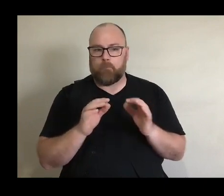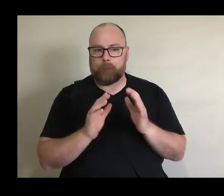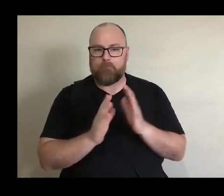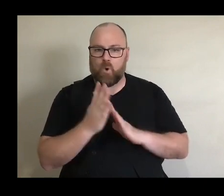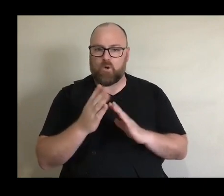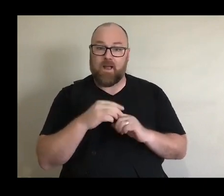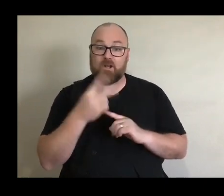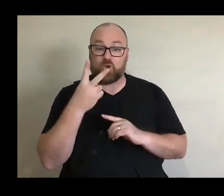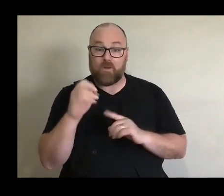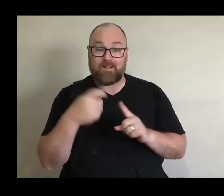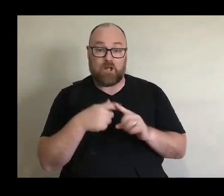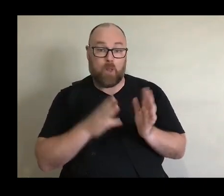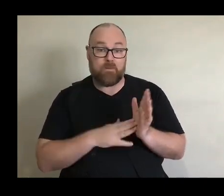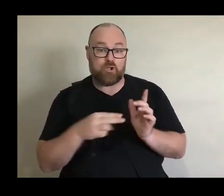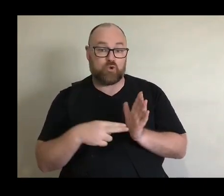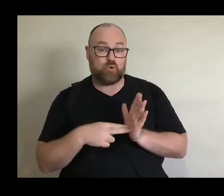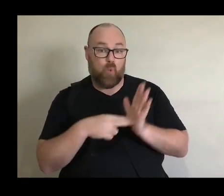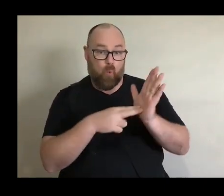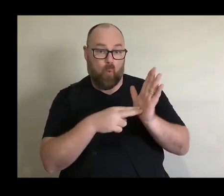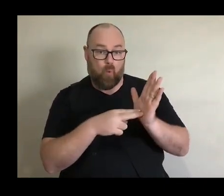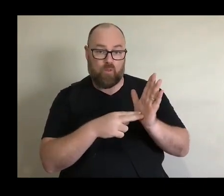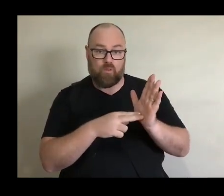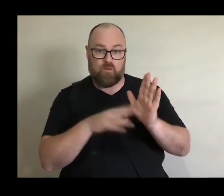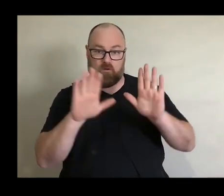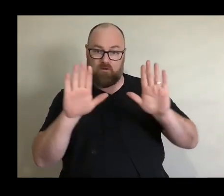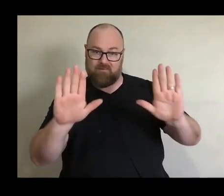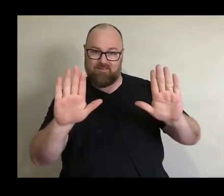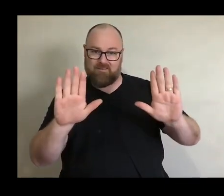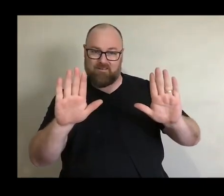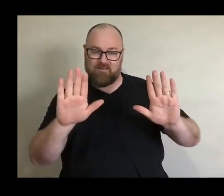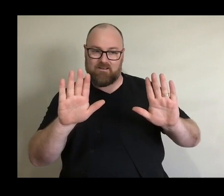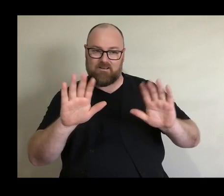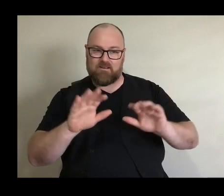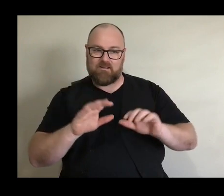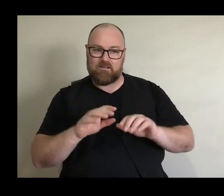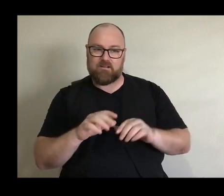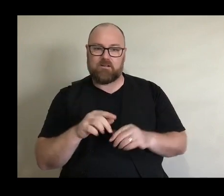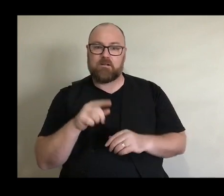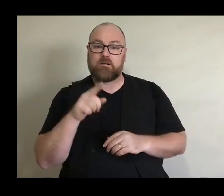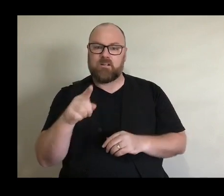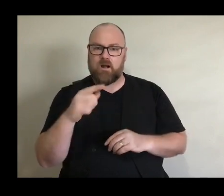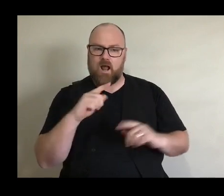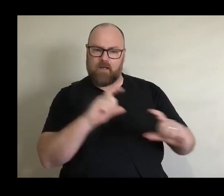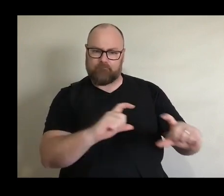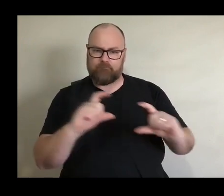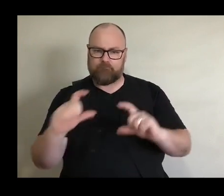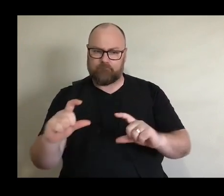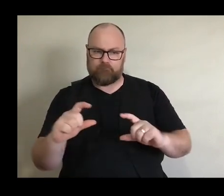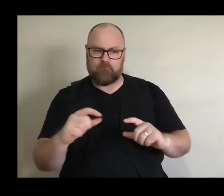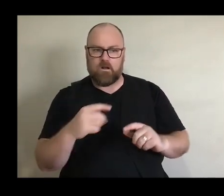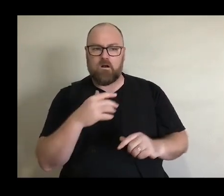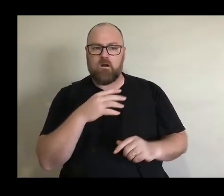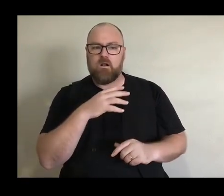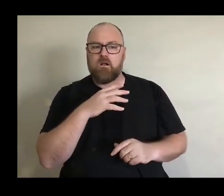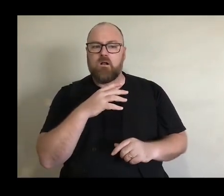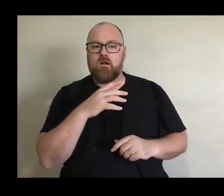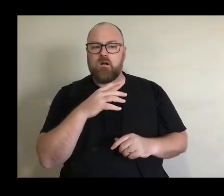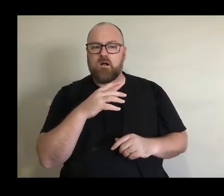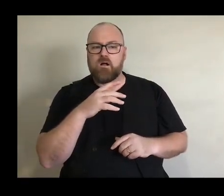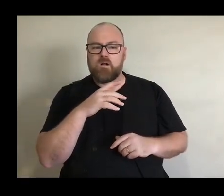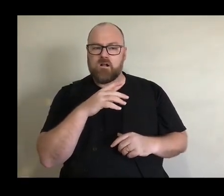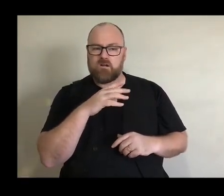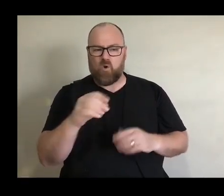20 kilometres north. But the images below the videos taken on my phone are what we